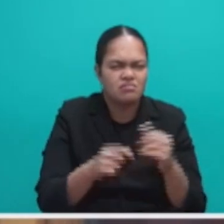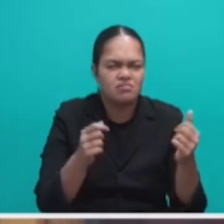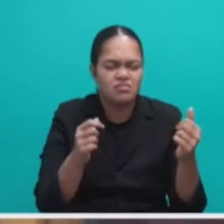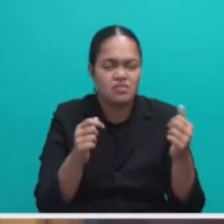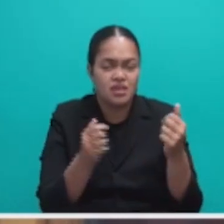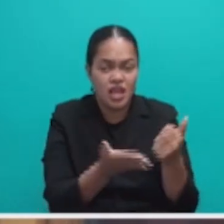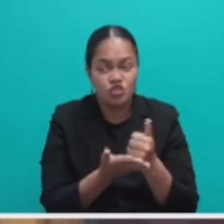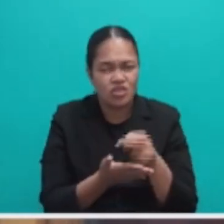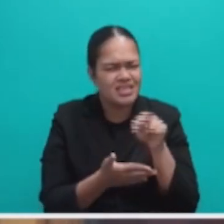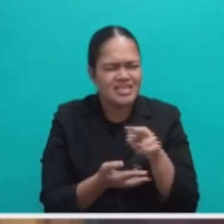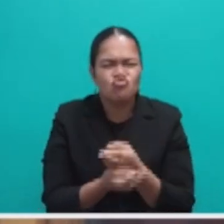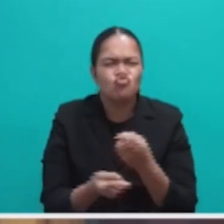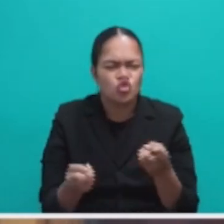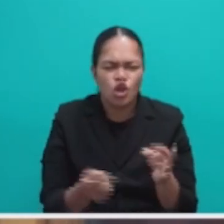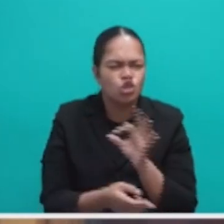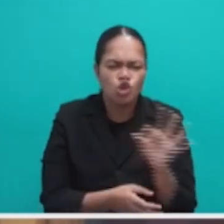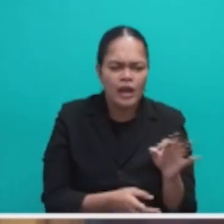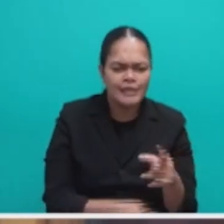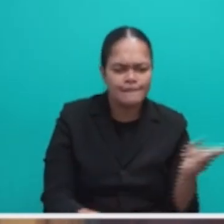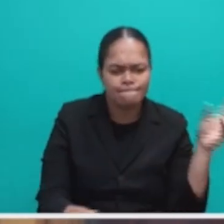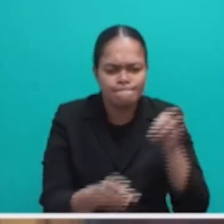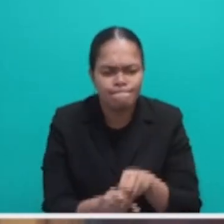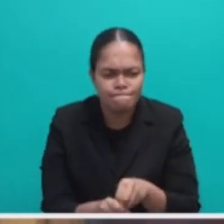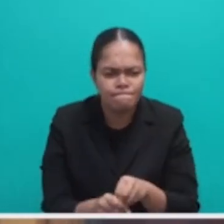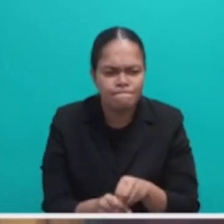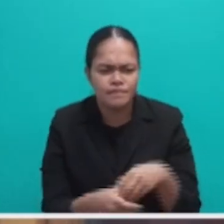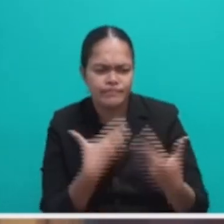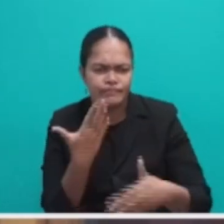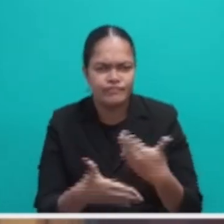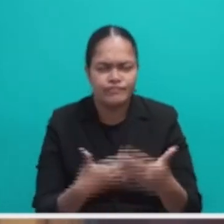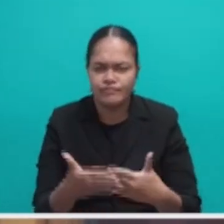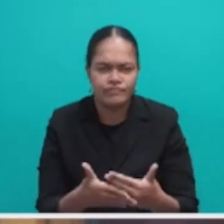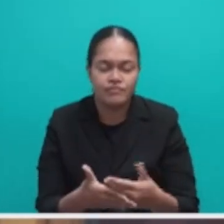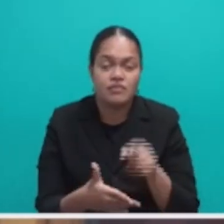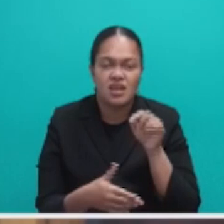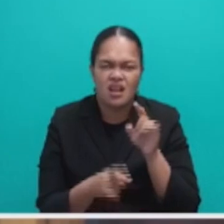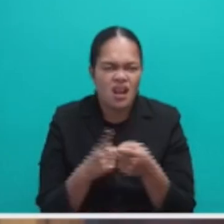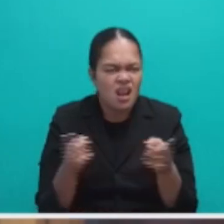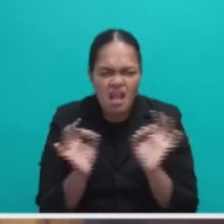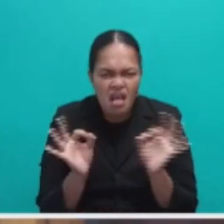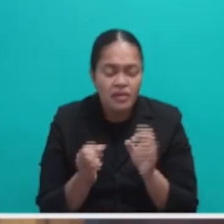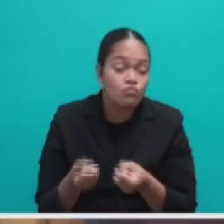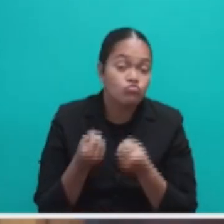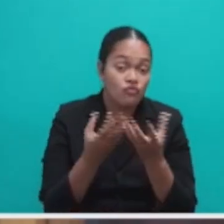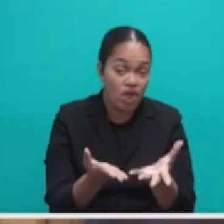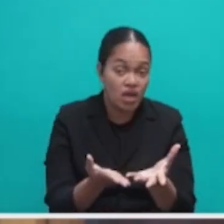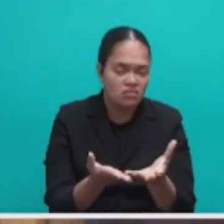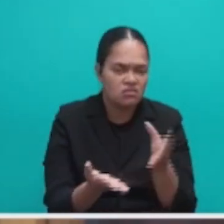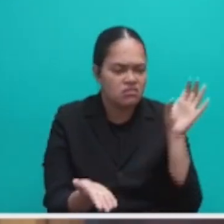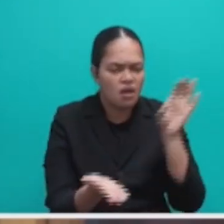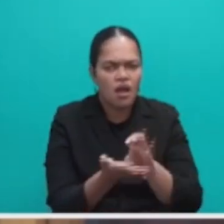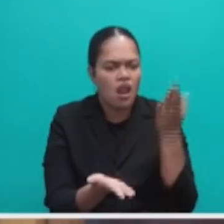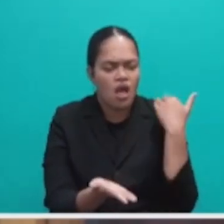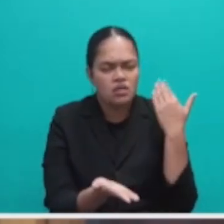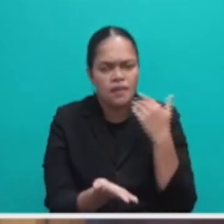to be resourced, not interfered with. Unfortunately for them, nothing significant was provided for them in the last budget. I hope